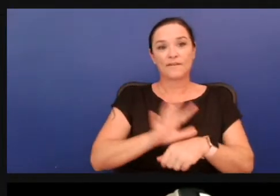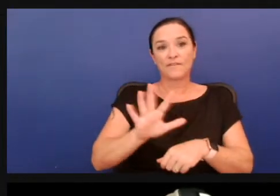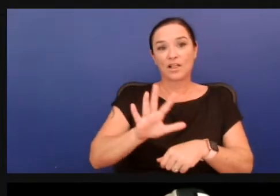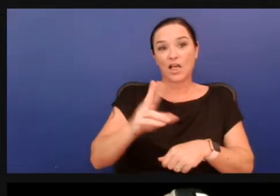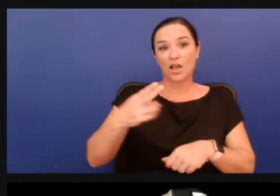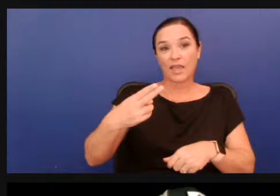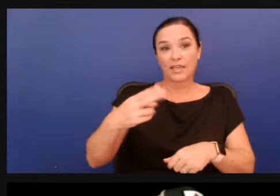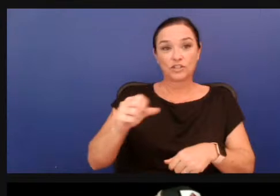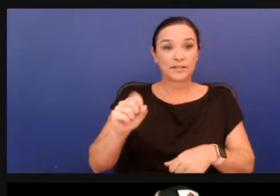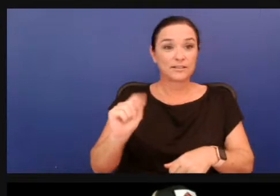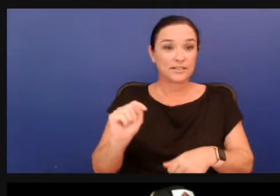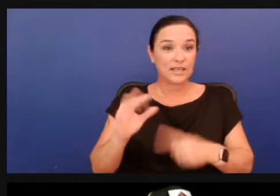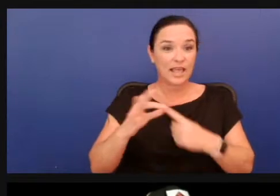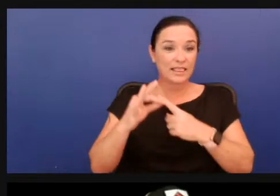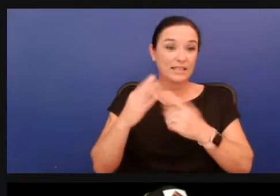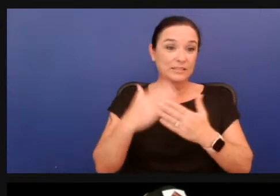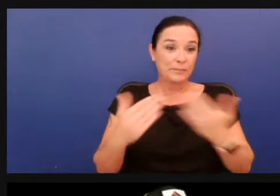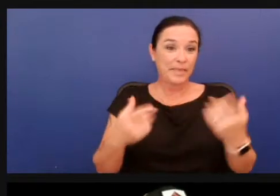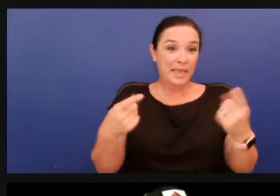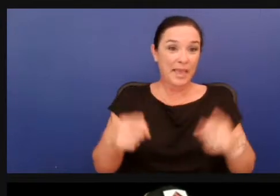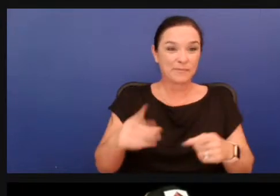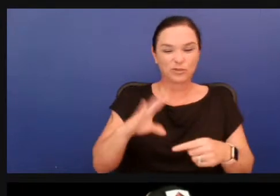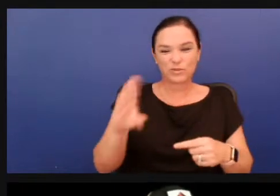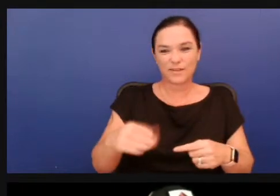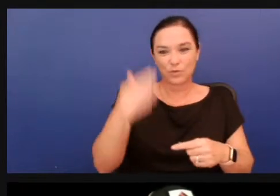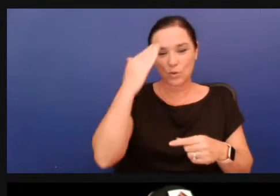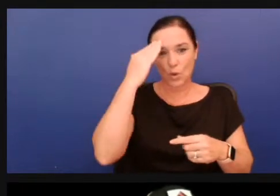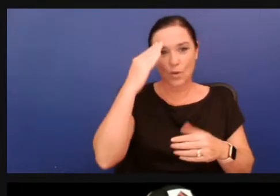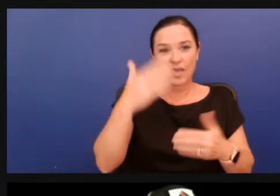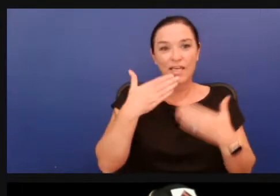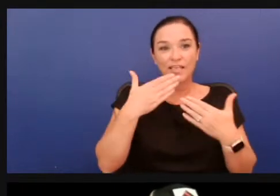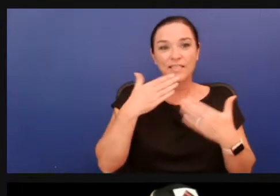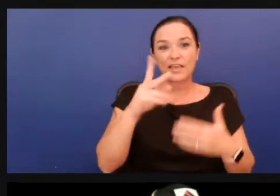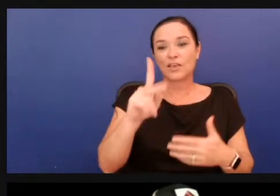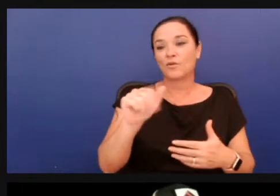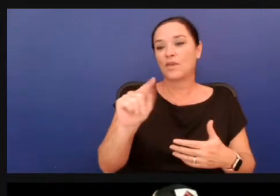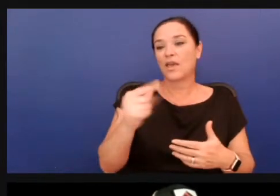something happens. You never know. Thank you, Kathleen,